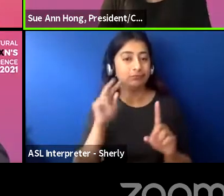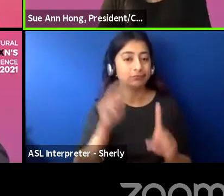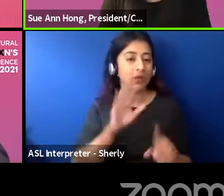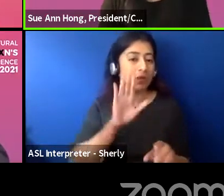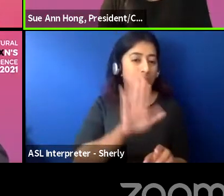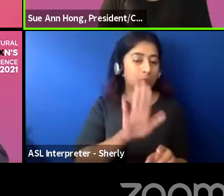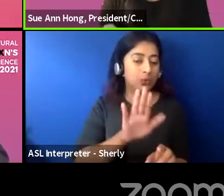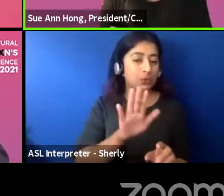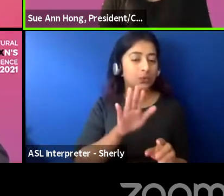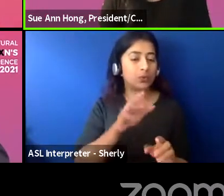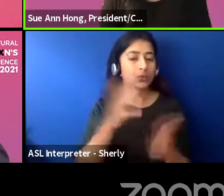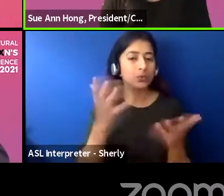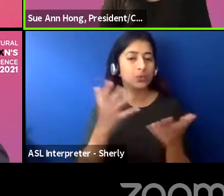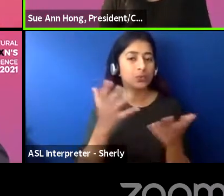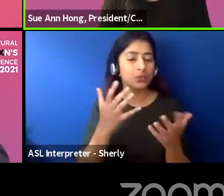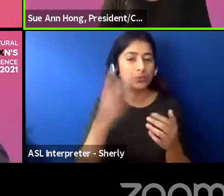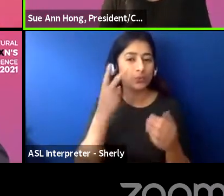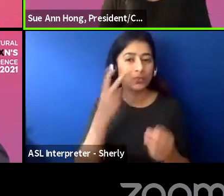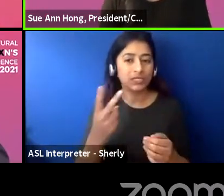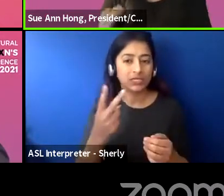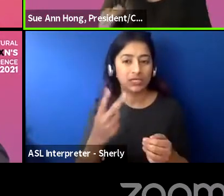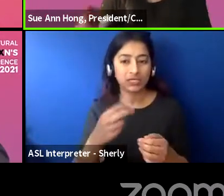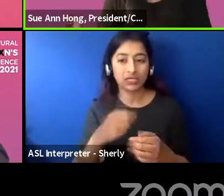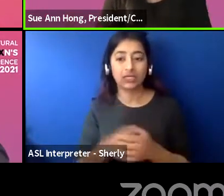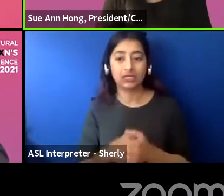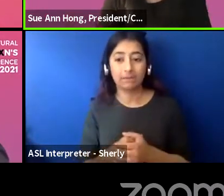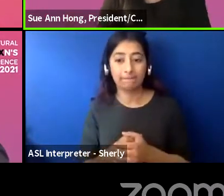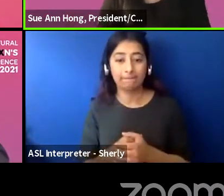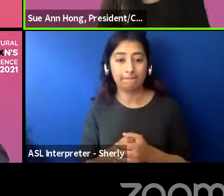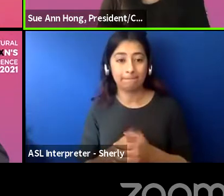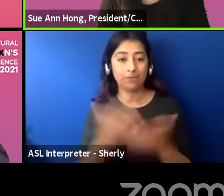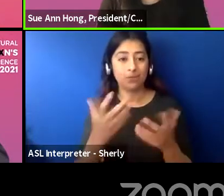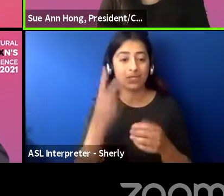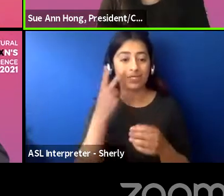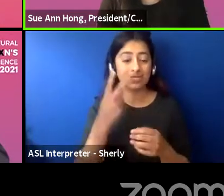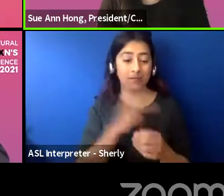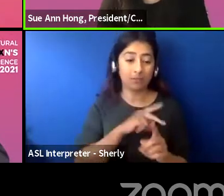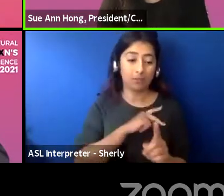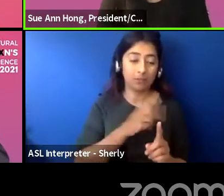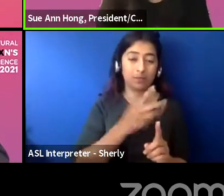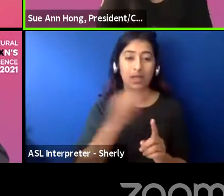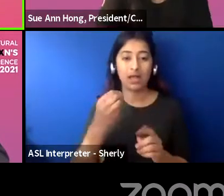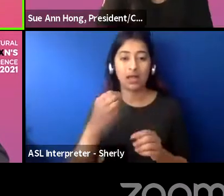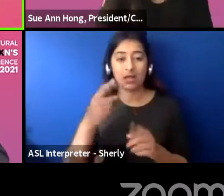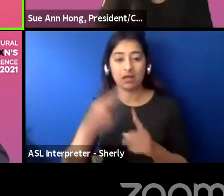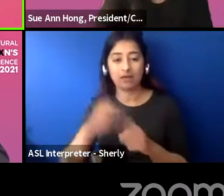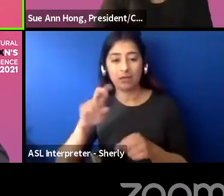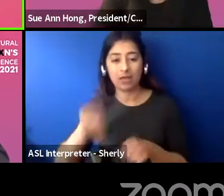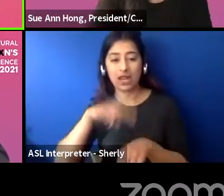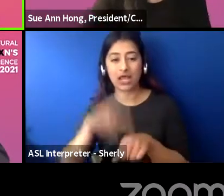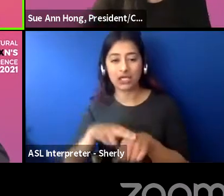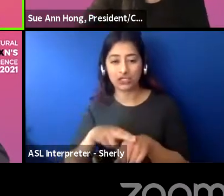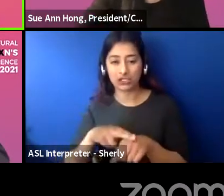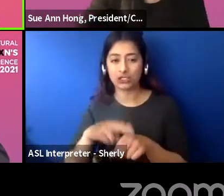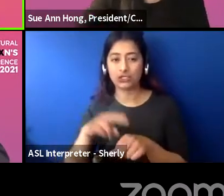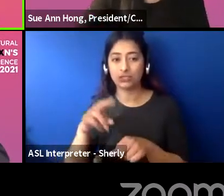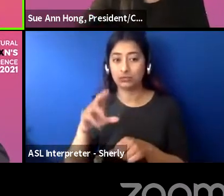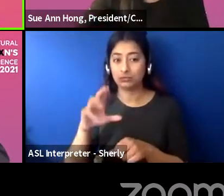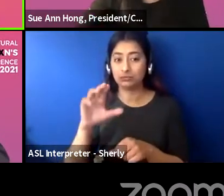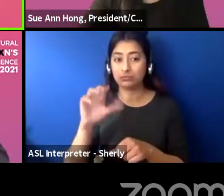far as, how are you pivoting personally? And then what are you seeing from a national ACE perspective? Sure. Let's do